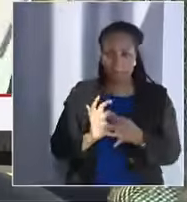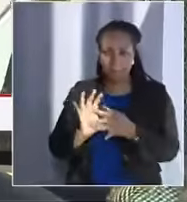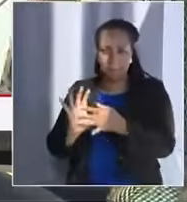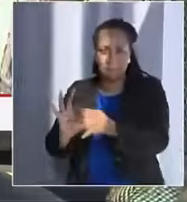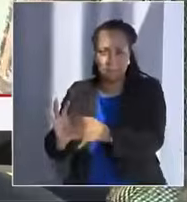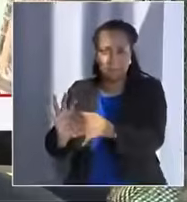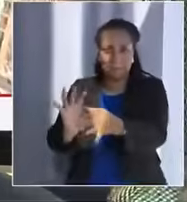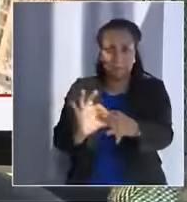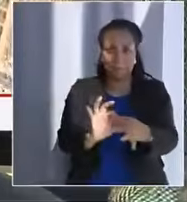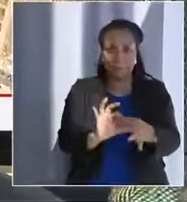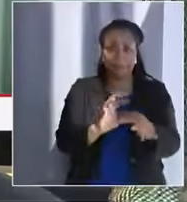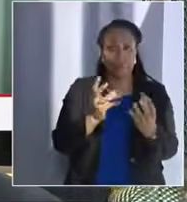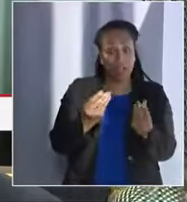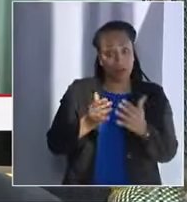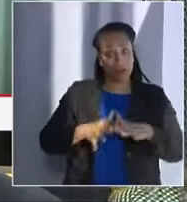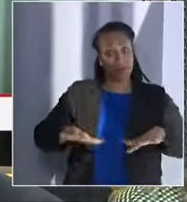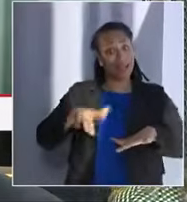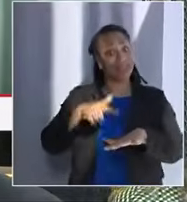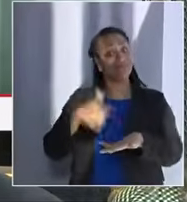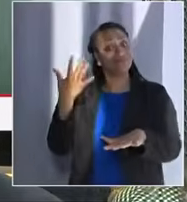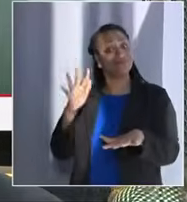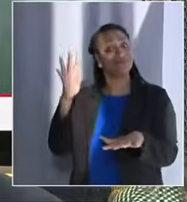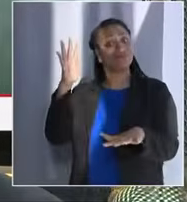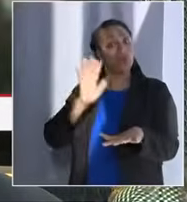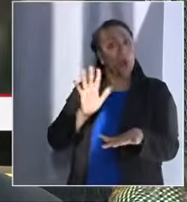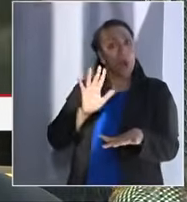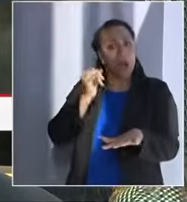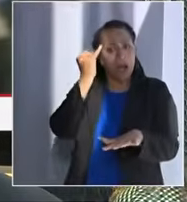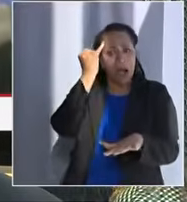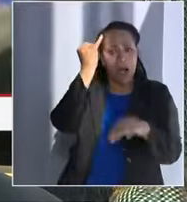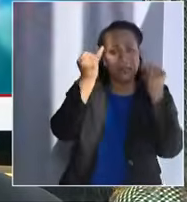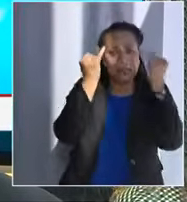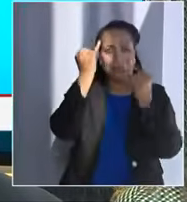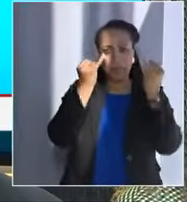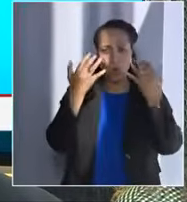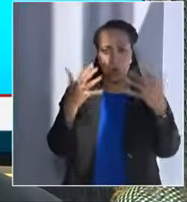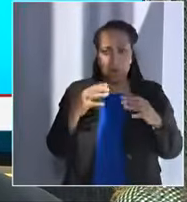action. We're able to engage with faculty in real-world problem solving.